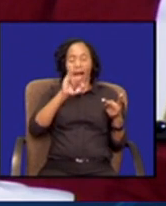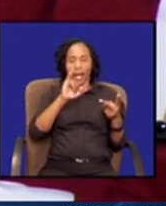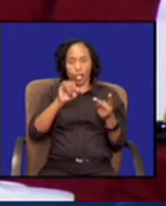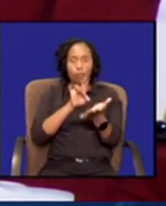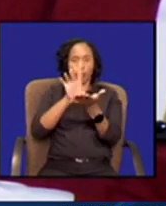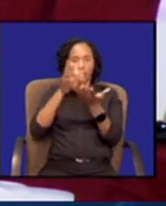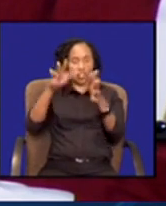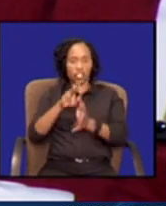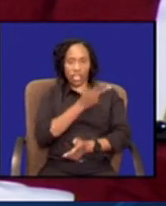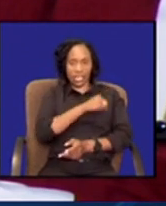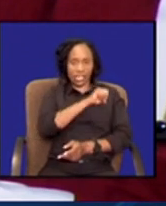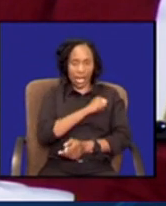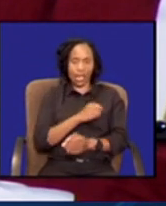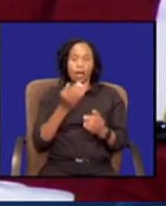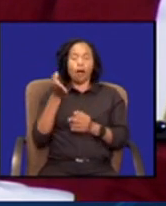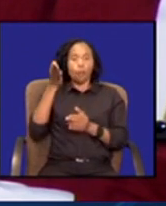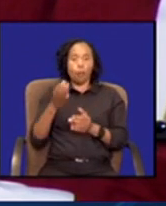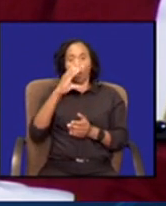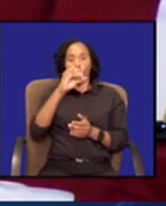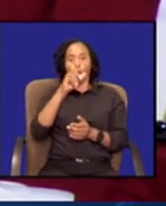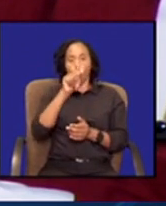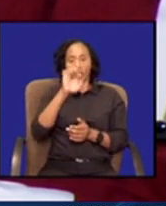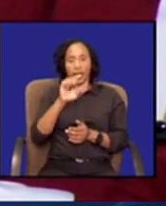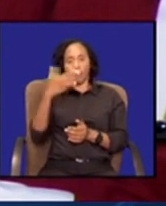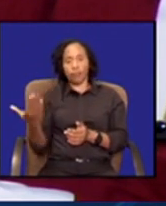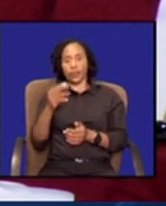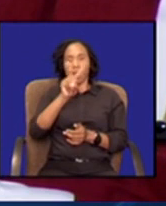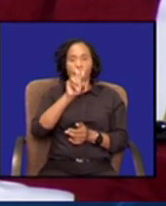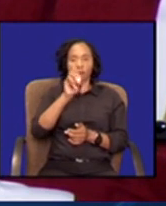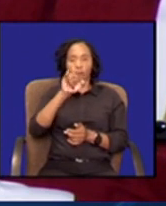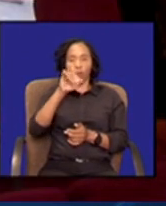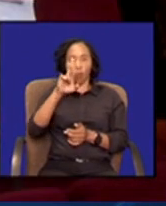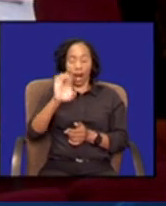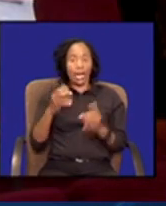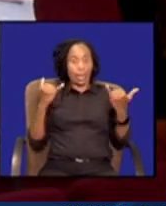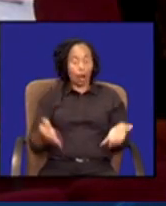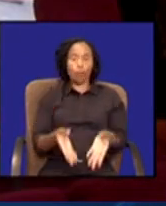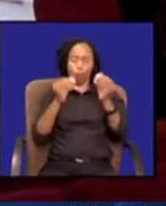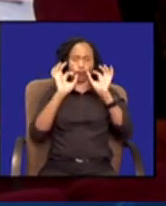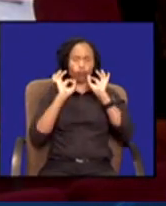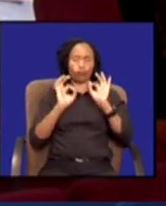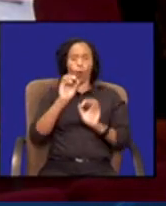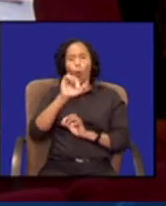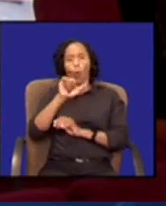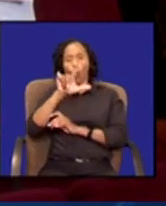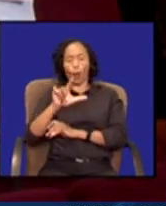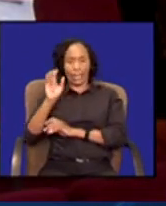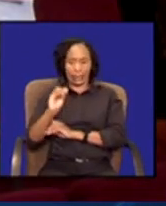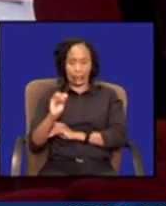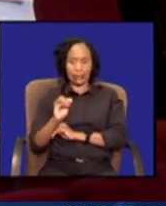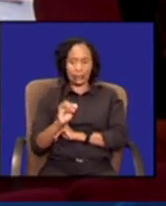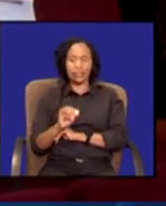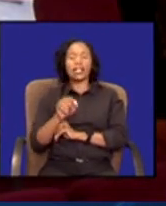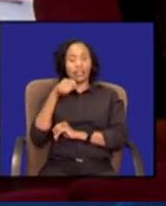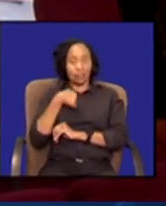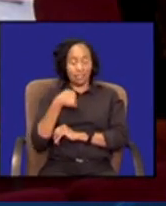They went to Cote d'Ivoire and discovered huge oil deposits. And that's what I describe as